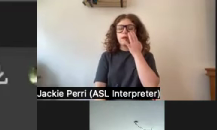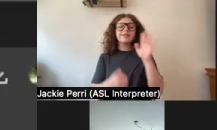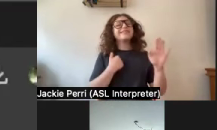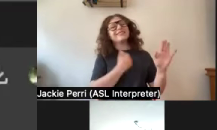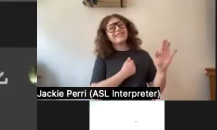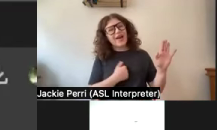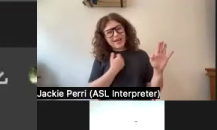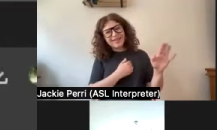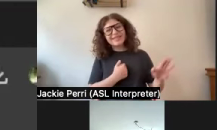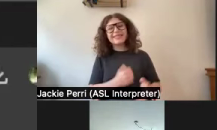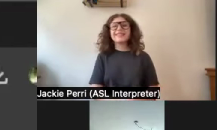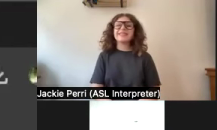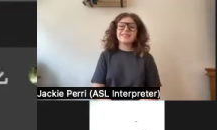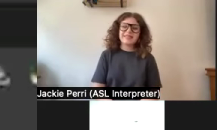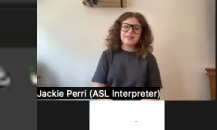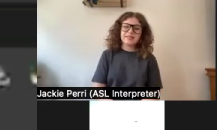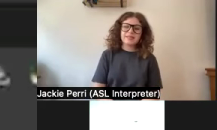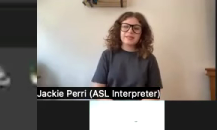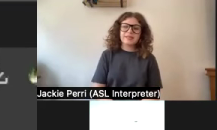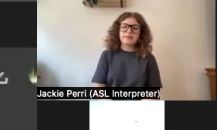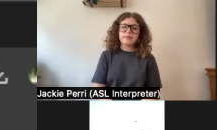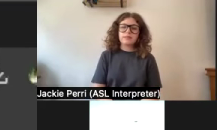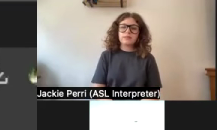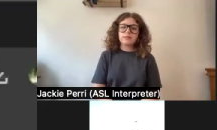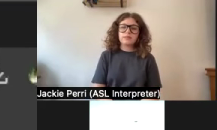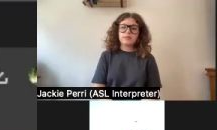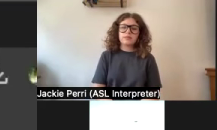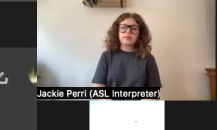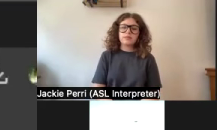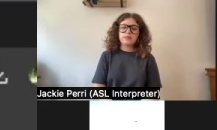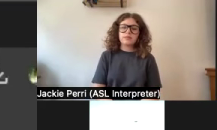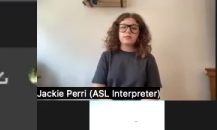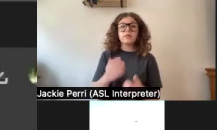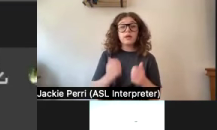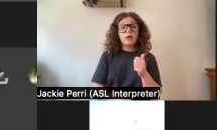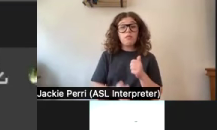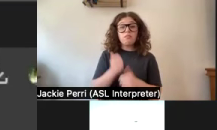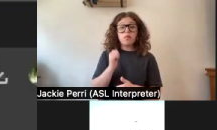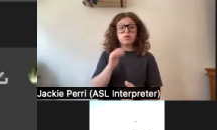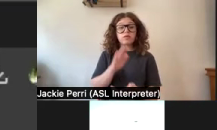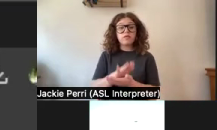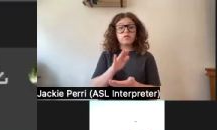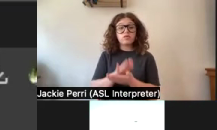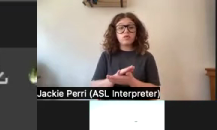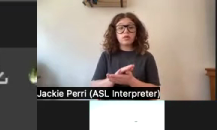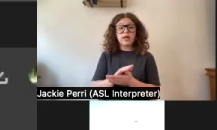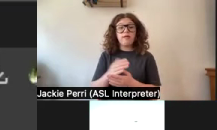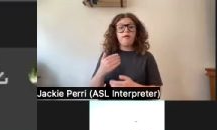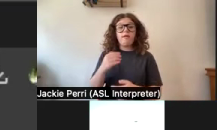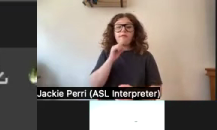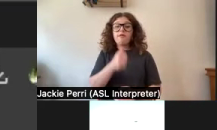Sorry. I'm La so mayoría de los sorry. colegios que no han The implantado la majority of the educación schools that sexual have not se implemented encuentra sex en